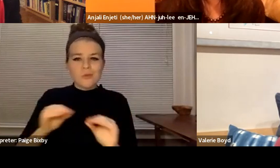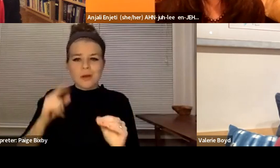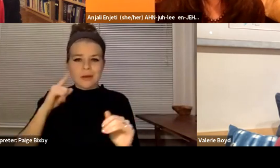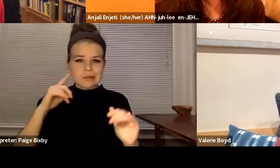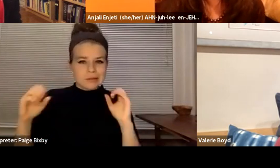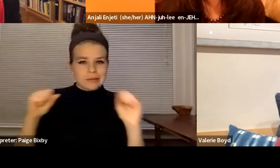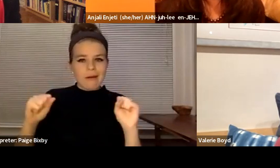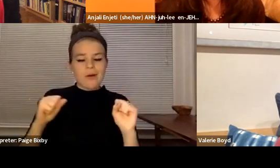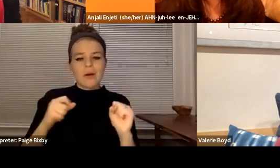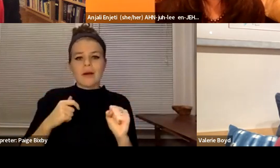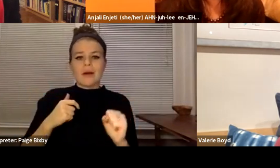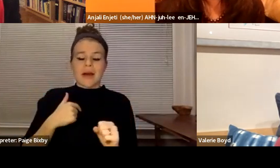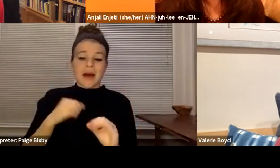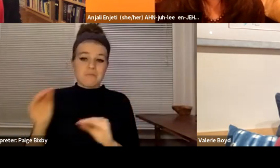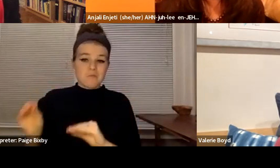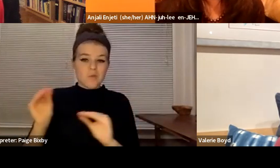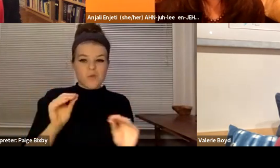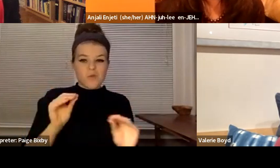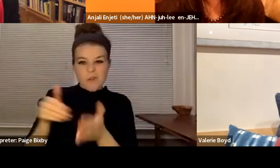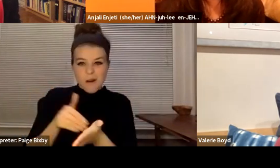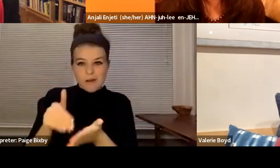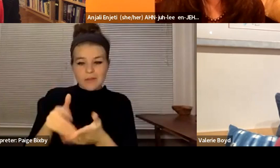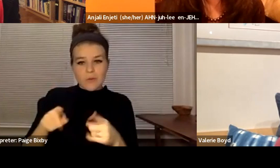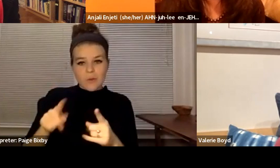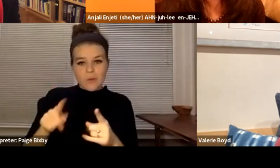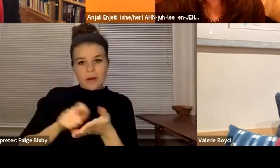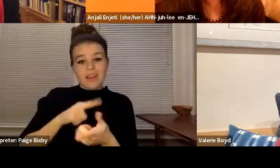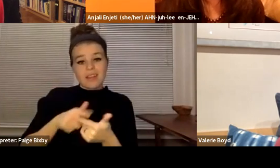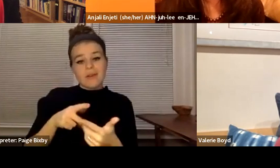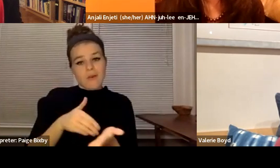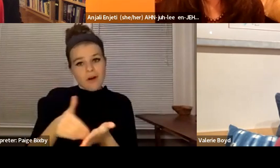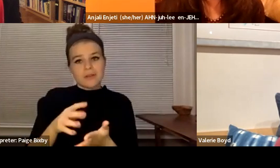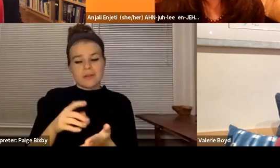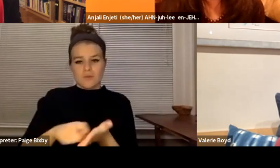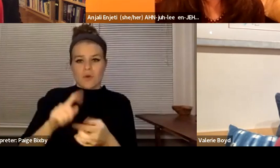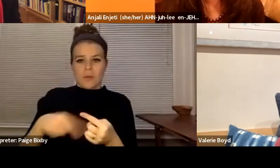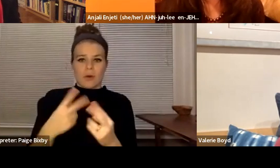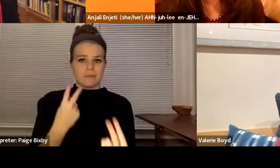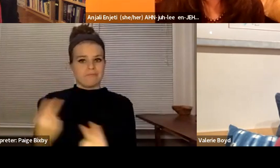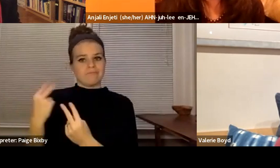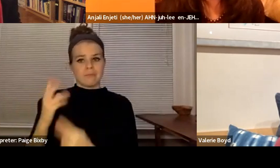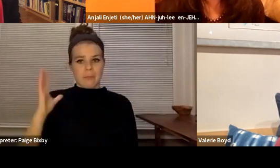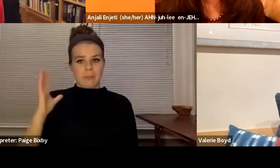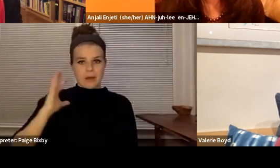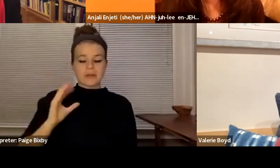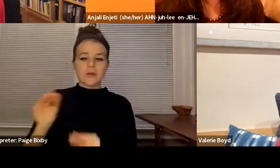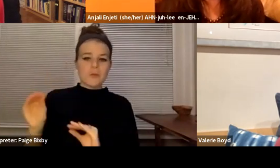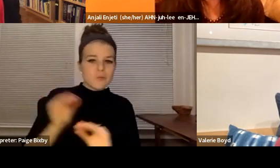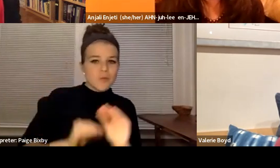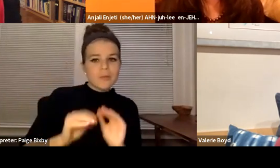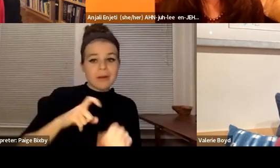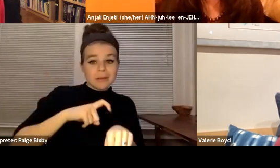some of the years I was writing about, and then I also often wrote about the past. So movement in time, movement in